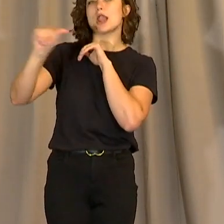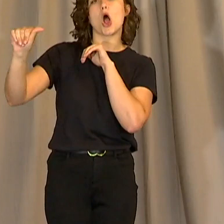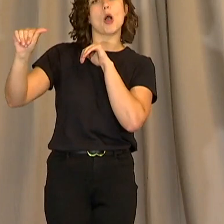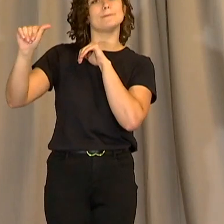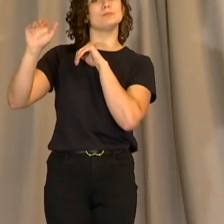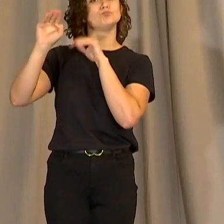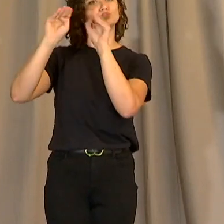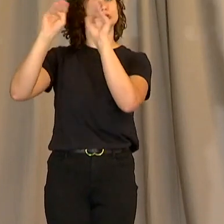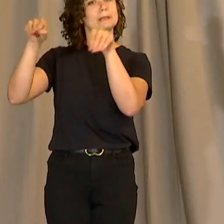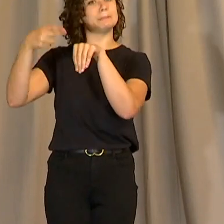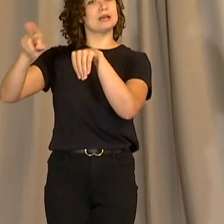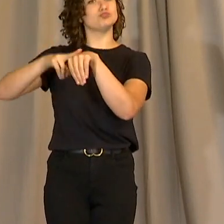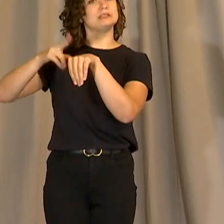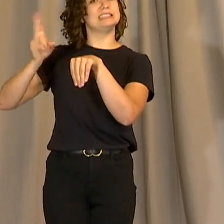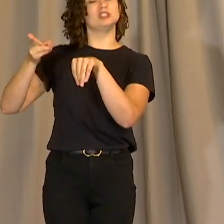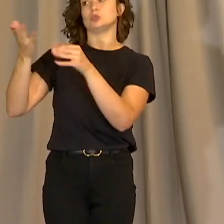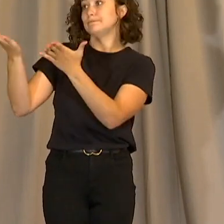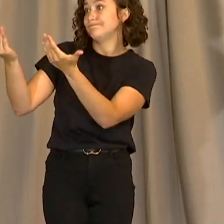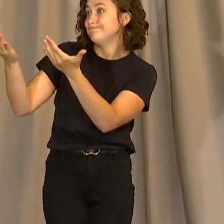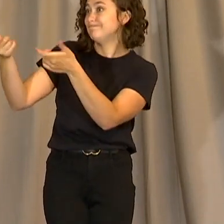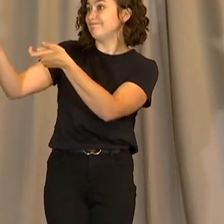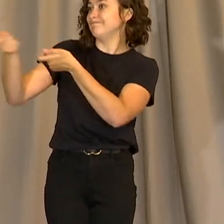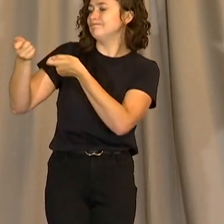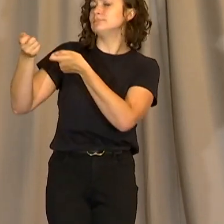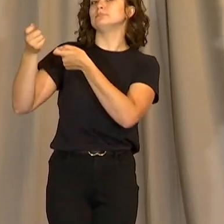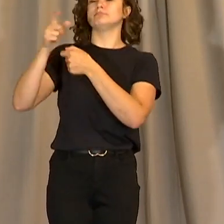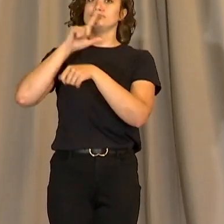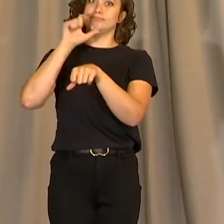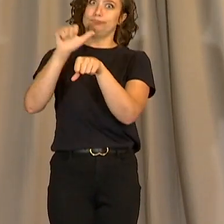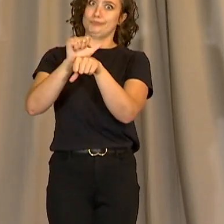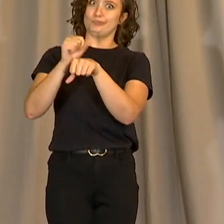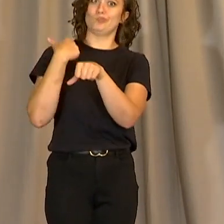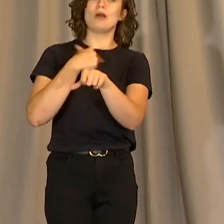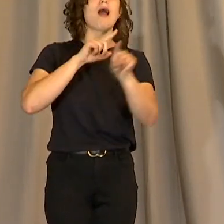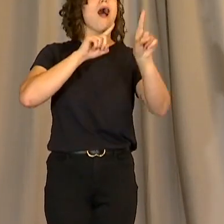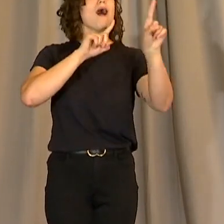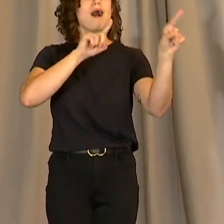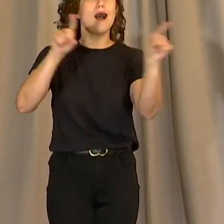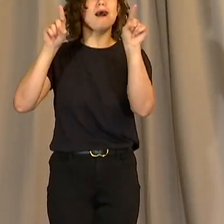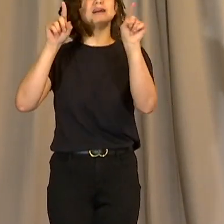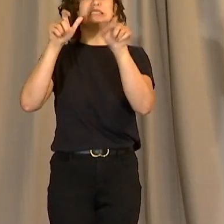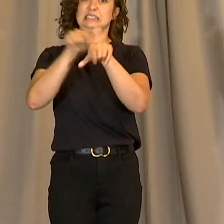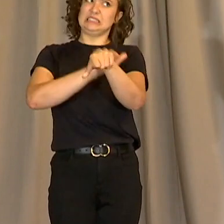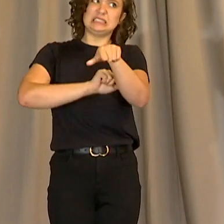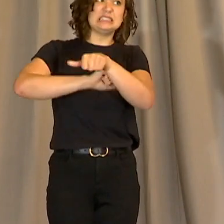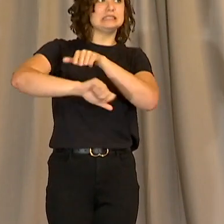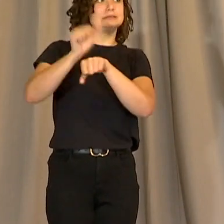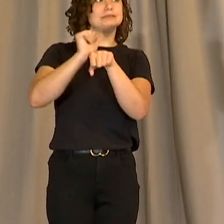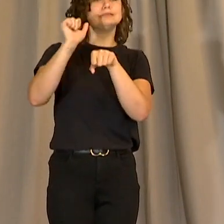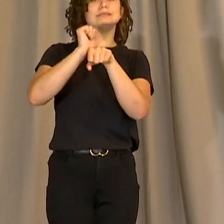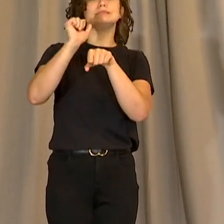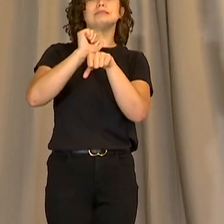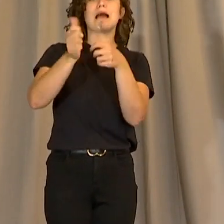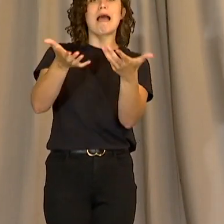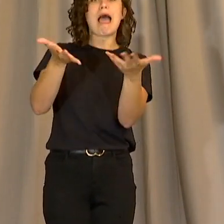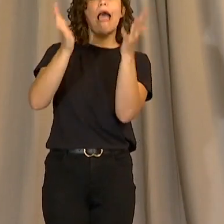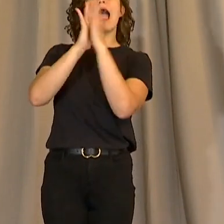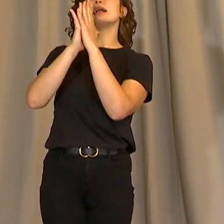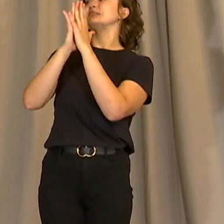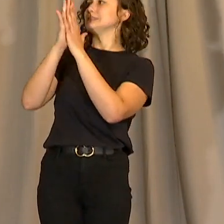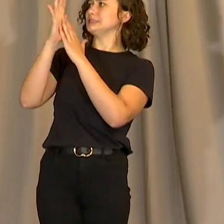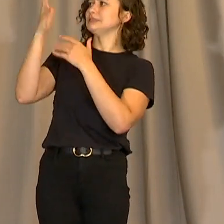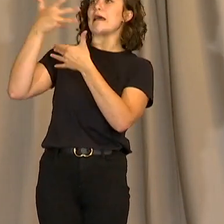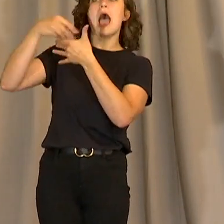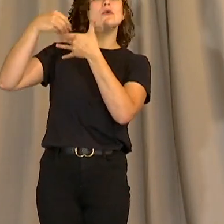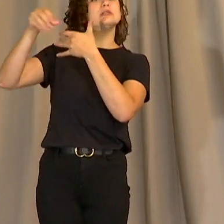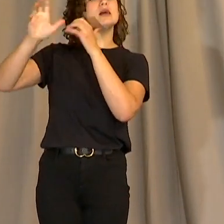History, really going out with the Boots on the Ground campaign, just asking those outsiders